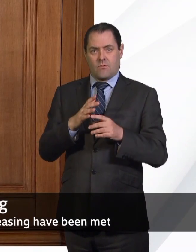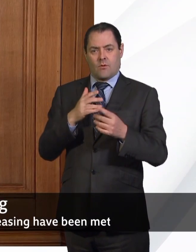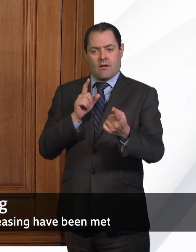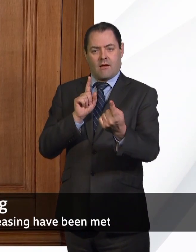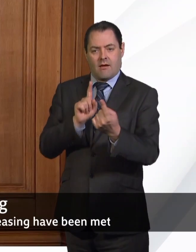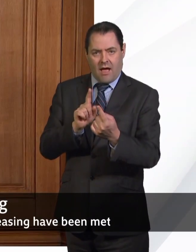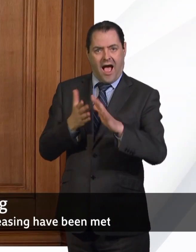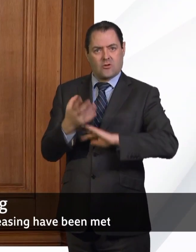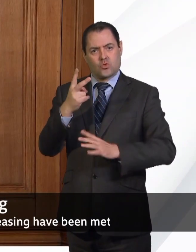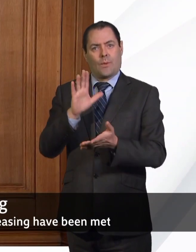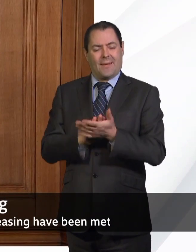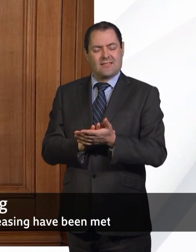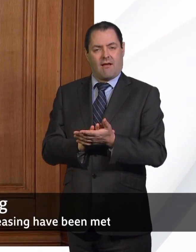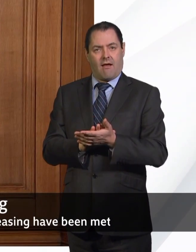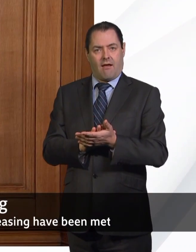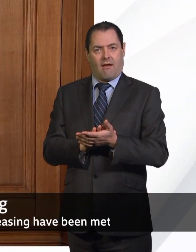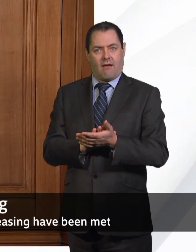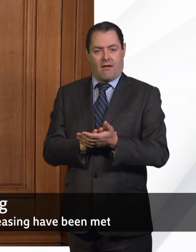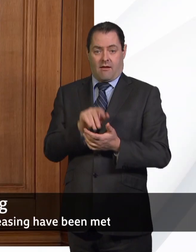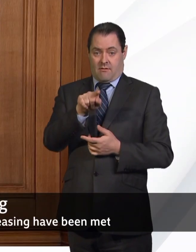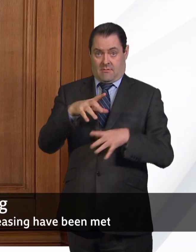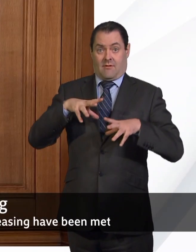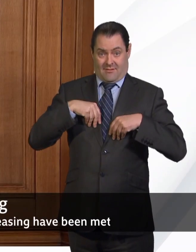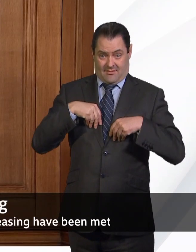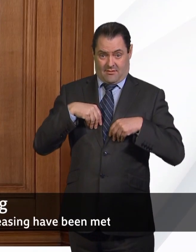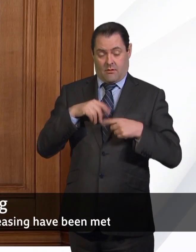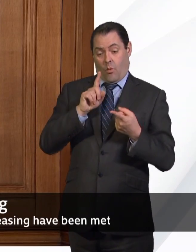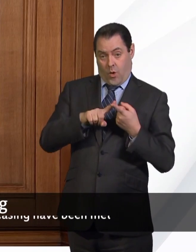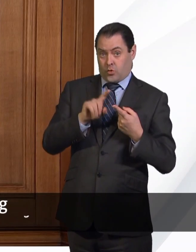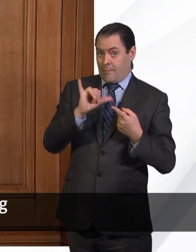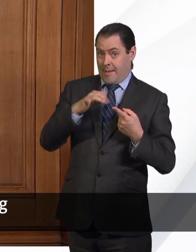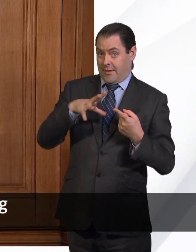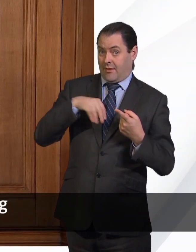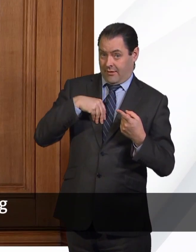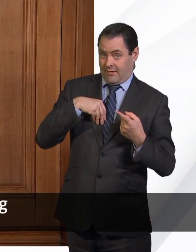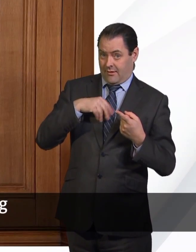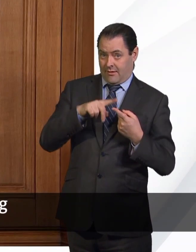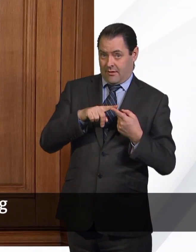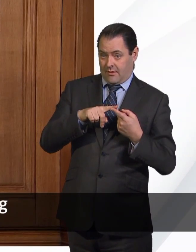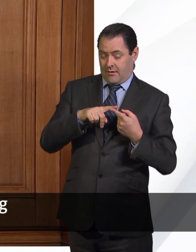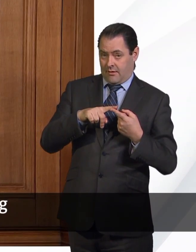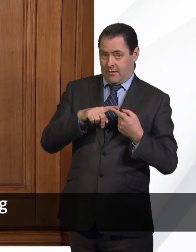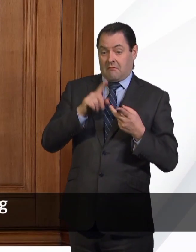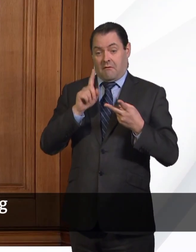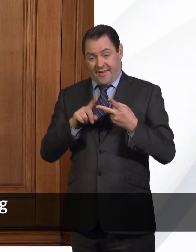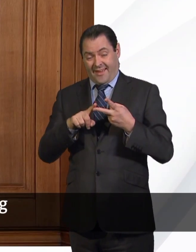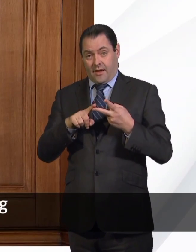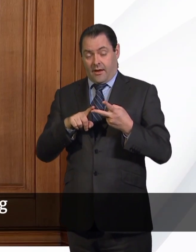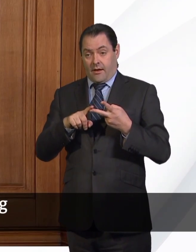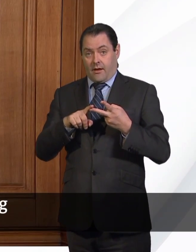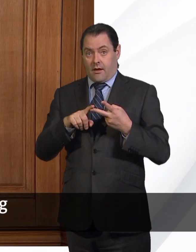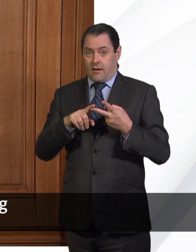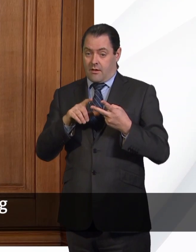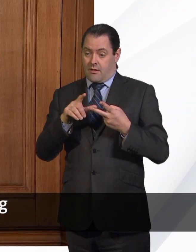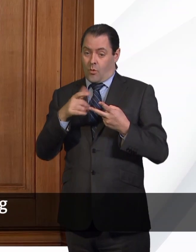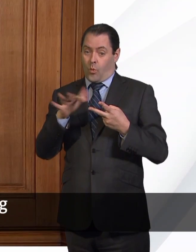then actually, if they get coronavirus, A, you might get it, and B, because you might have got it, it is likely that you will have